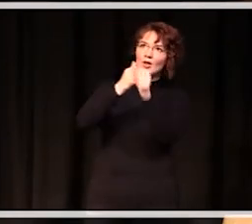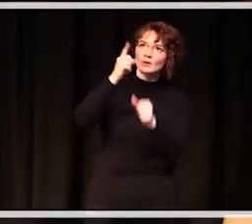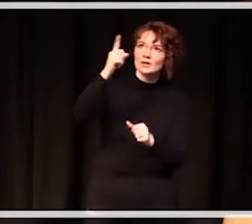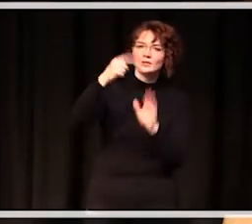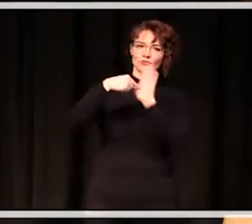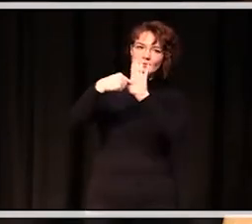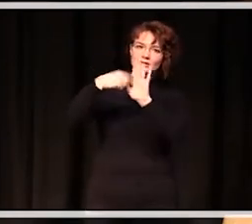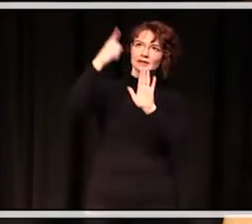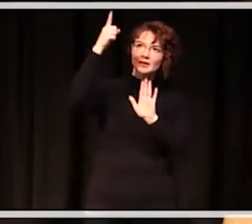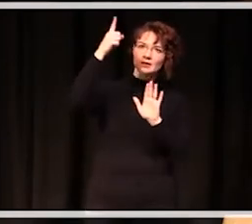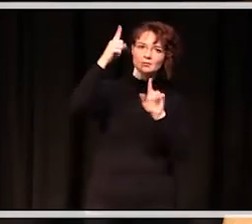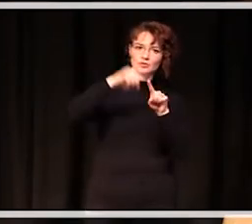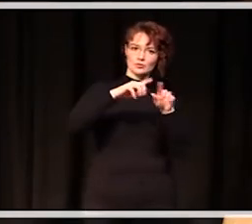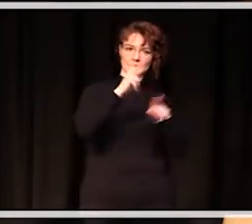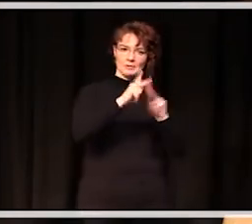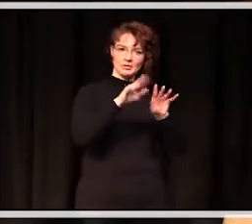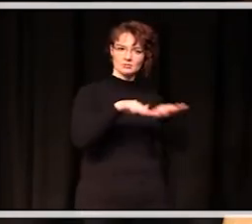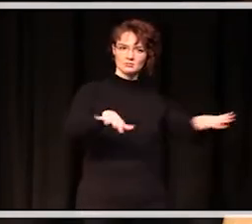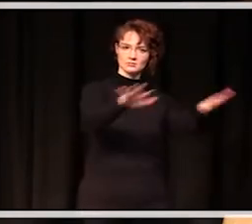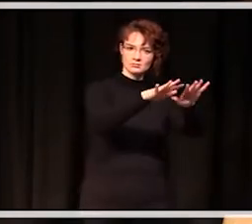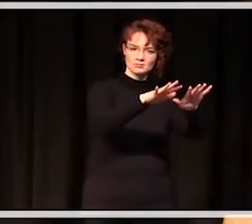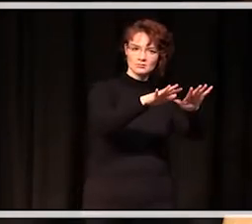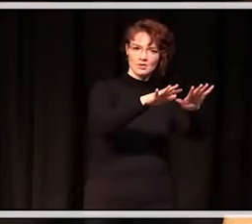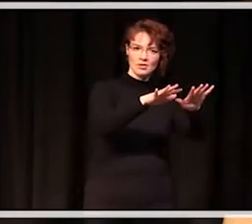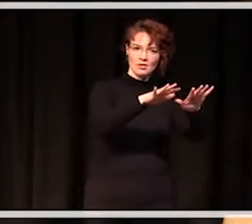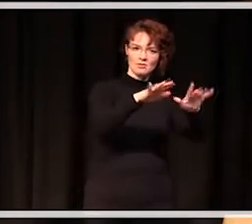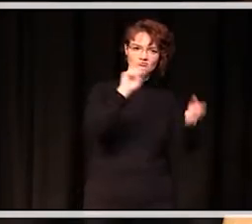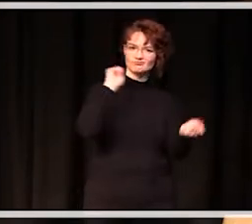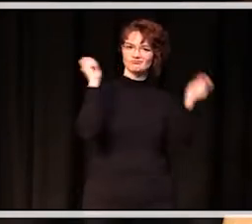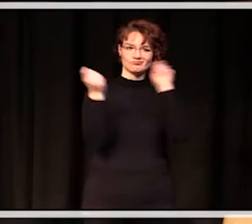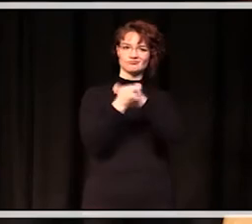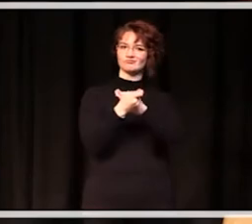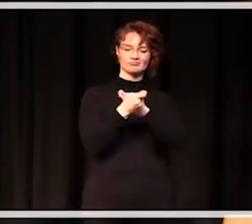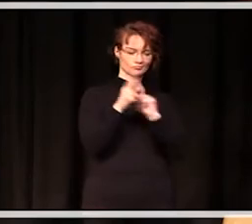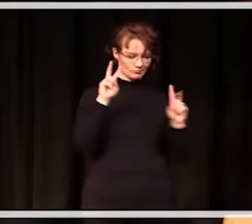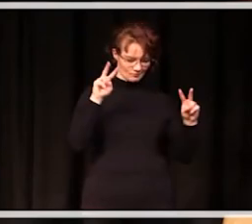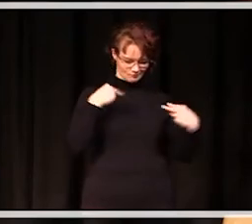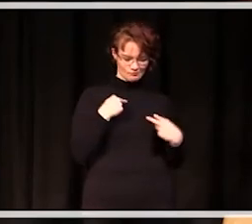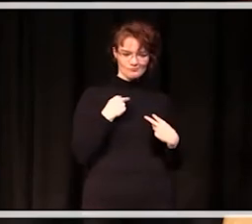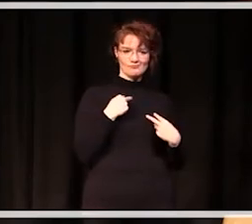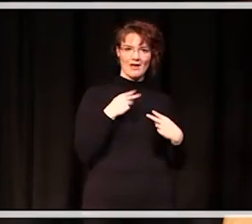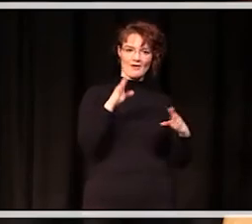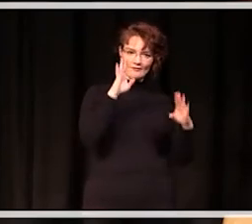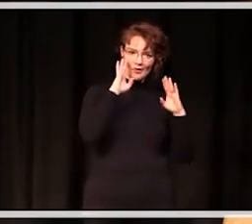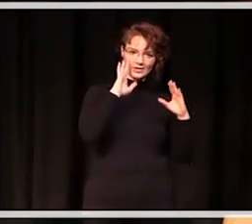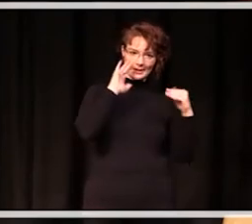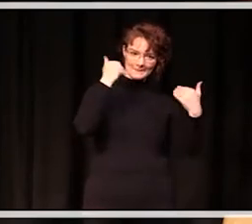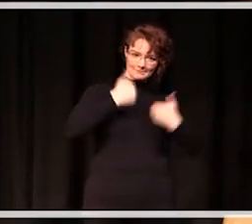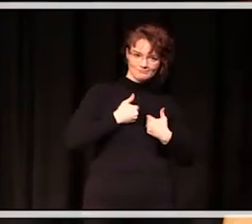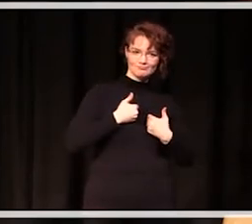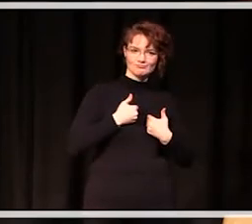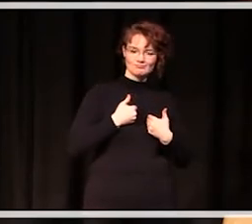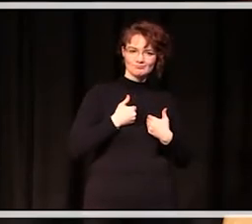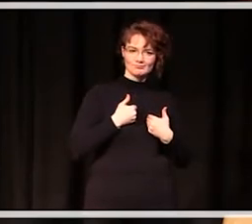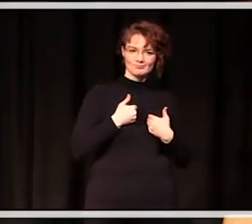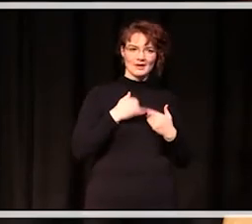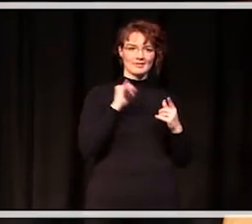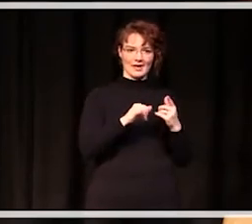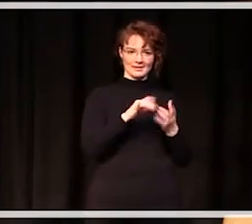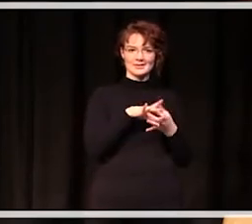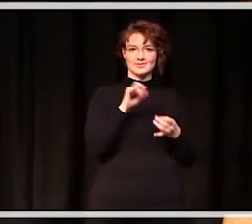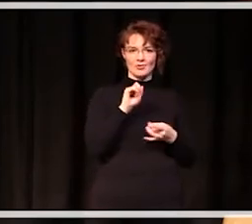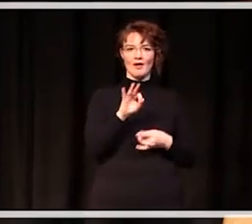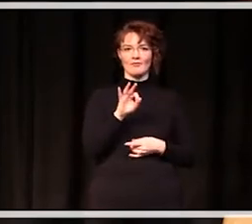representing Him to the world, they have turned the focus on themselves, and this is the spirit of